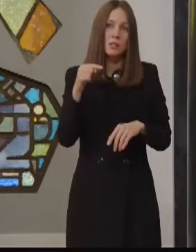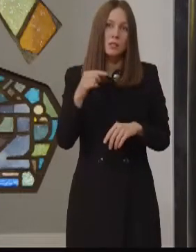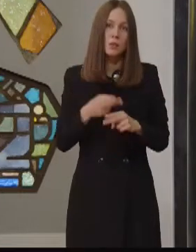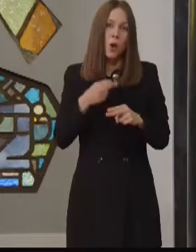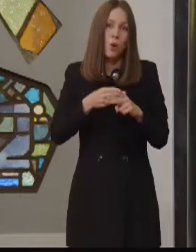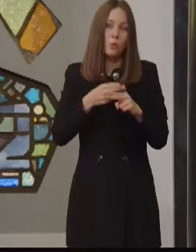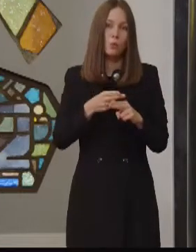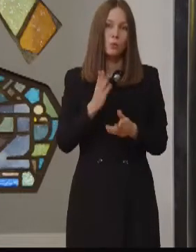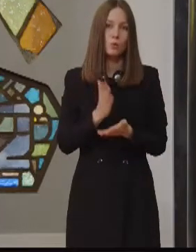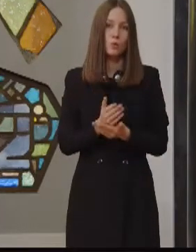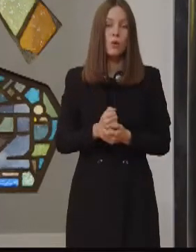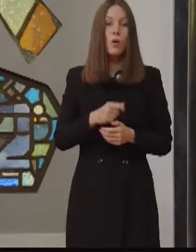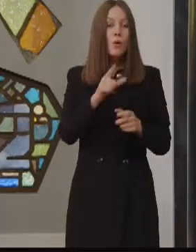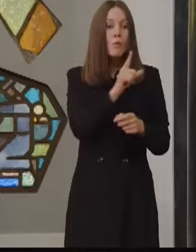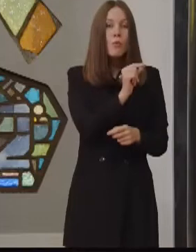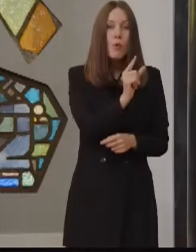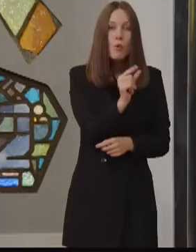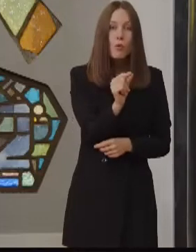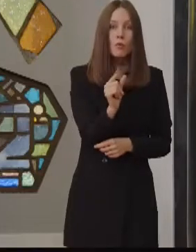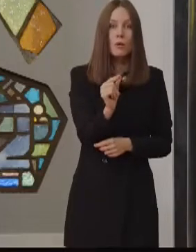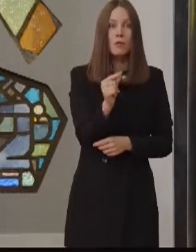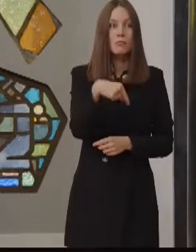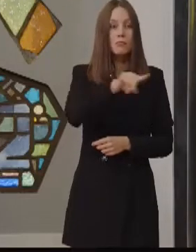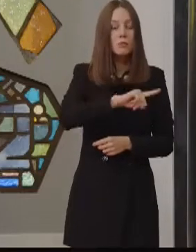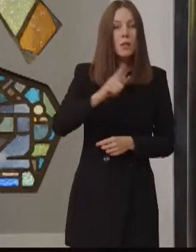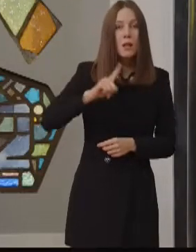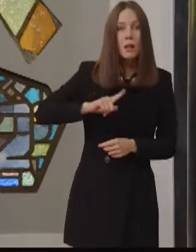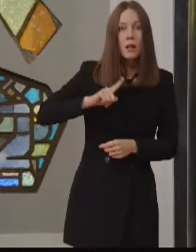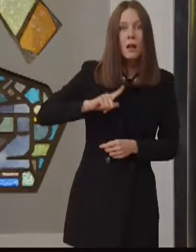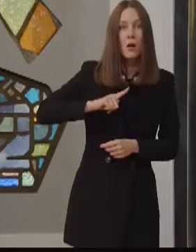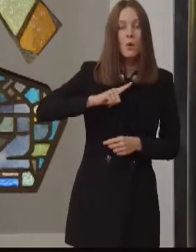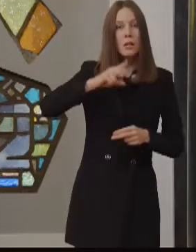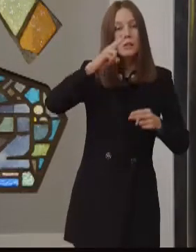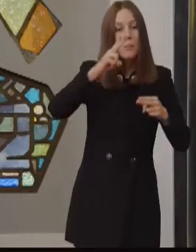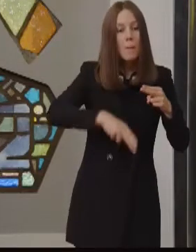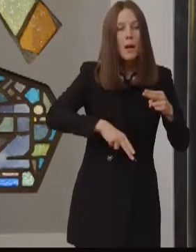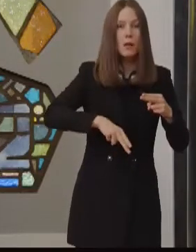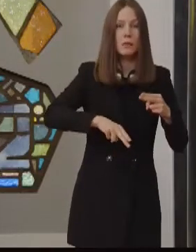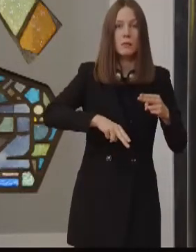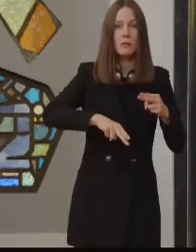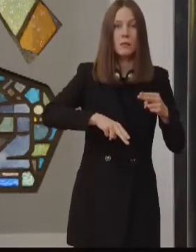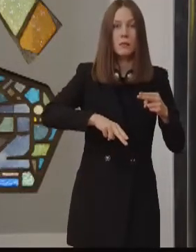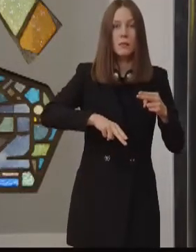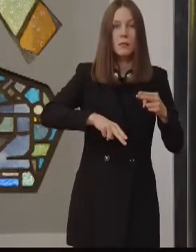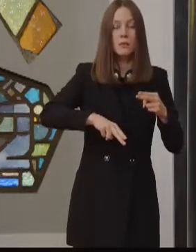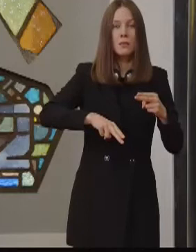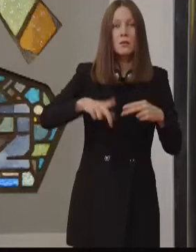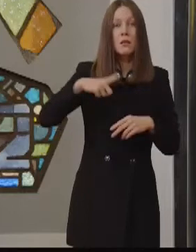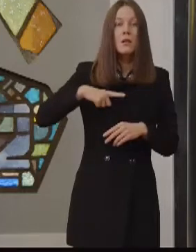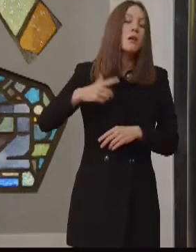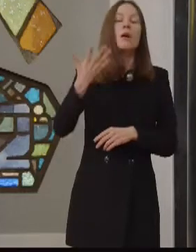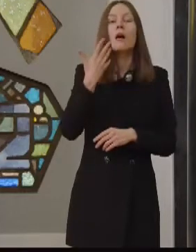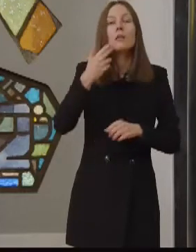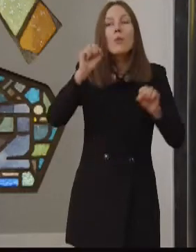It's huge and it's painful, and the couples are looking forward to the decision